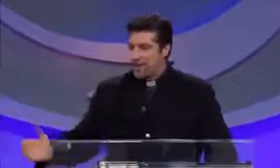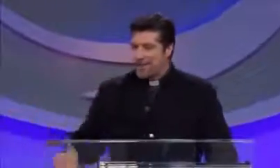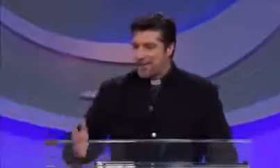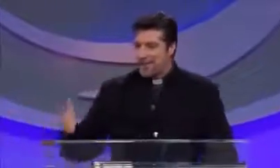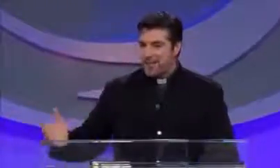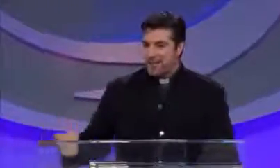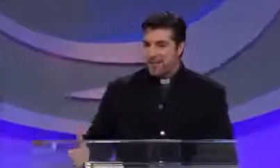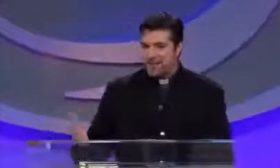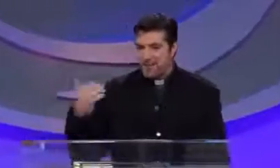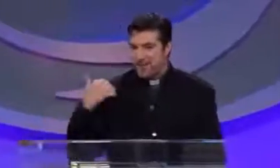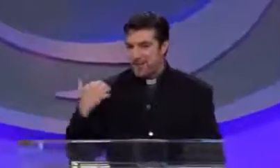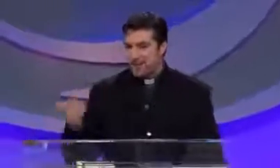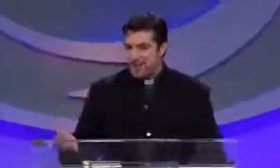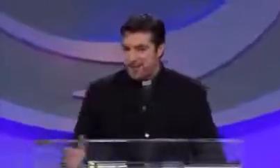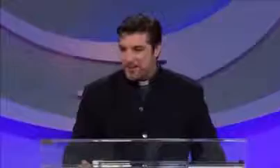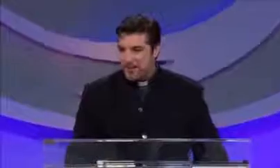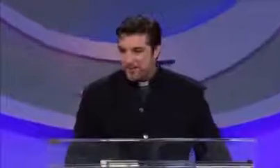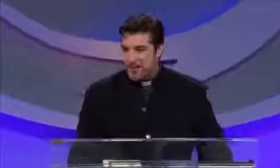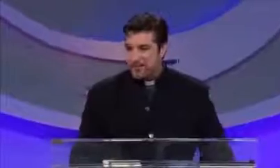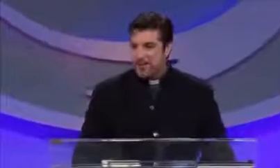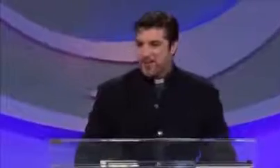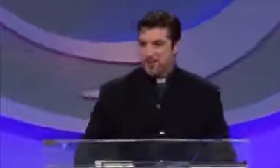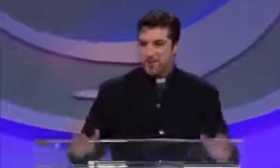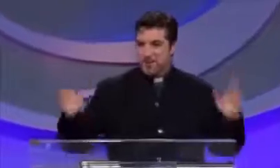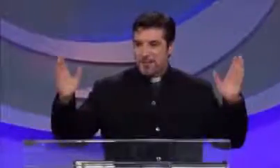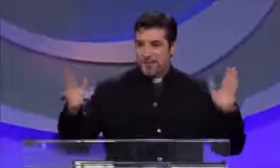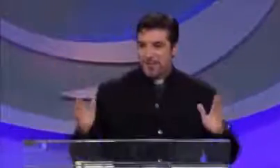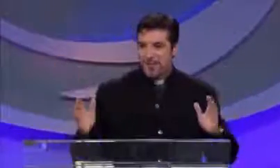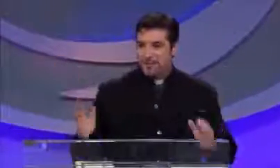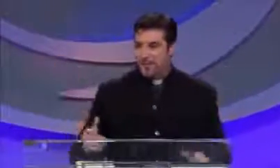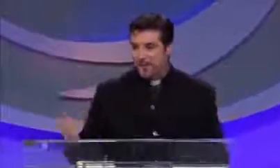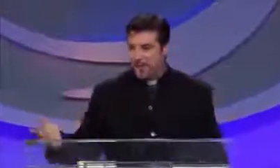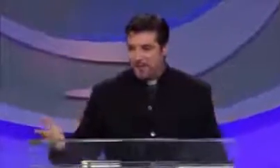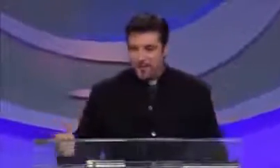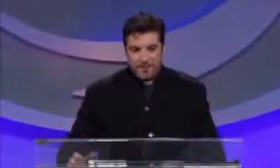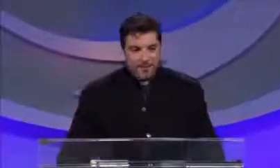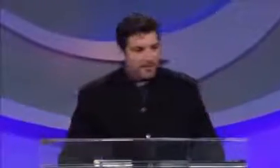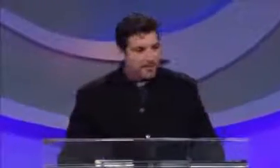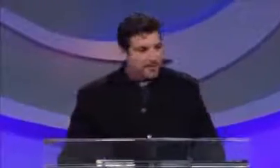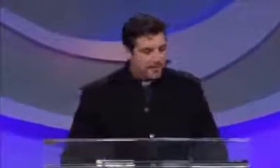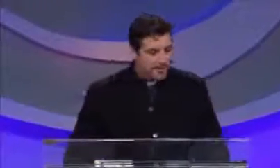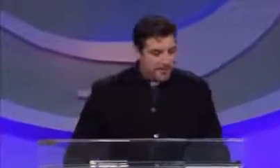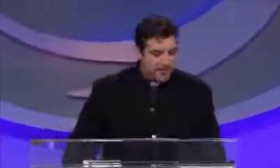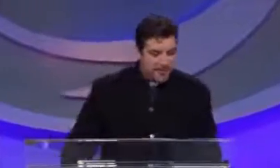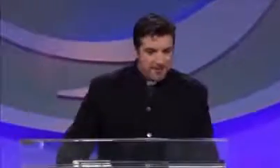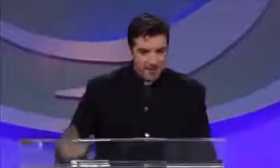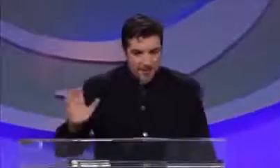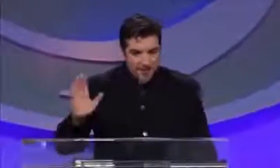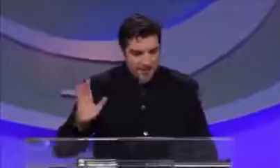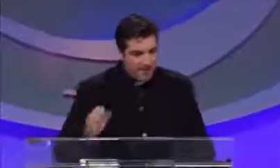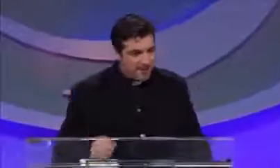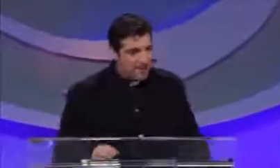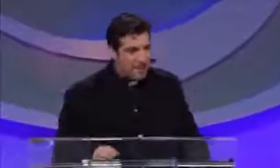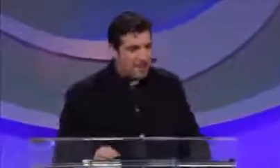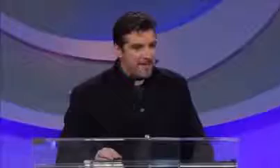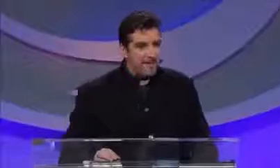I lost a lot of evangelical friends because they thought I'd betrayed the faith because I was building a kingdom and not an empire.